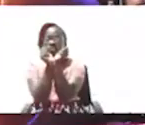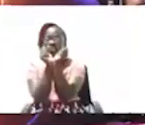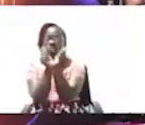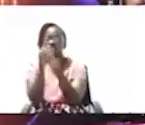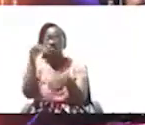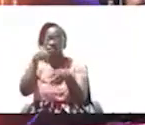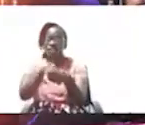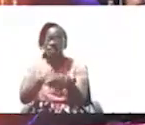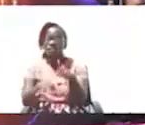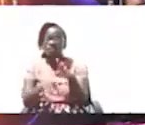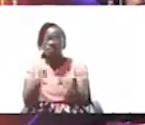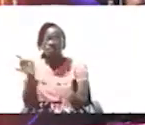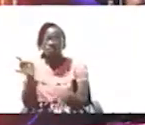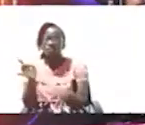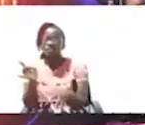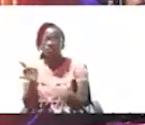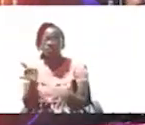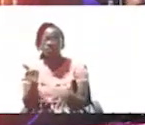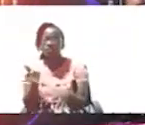In the spirit,